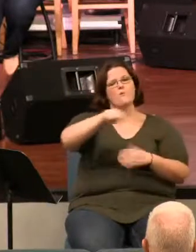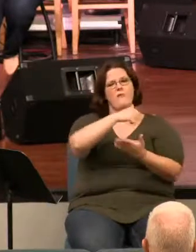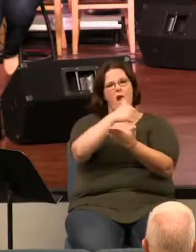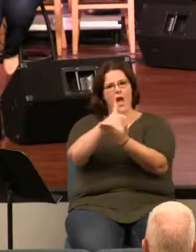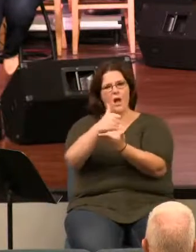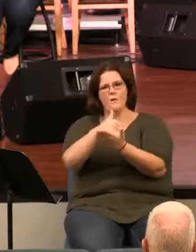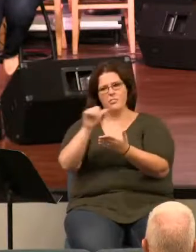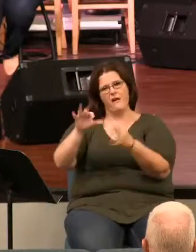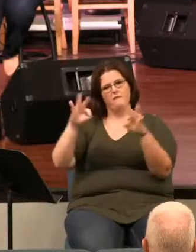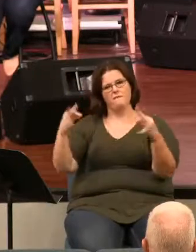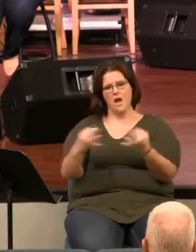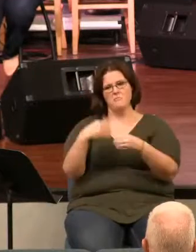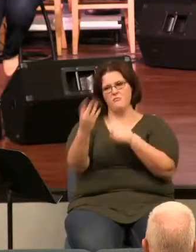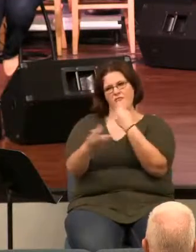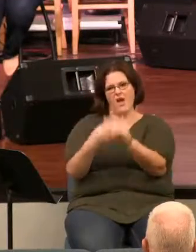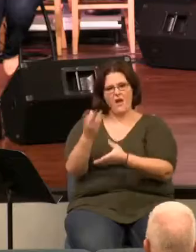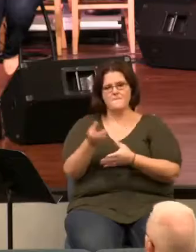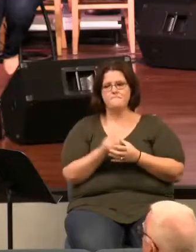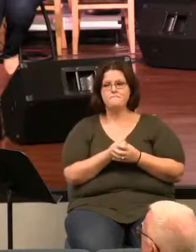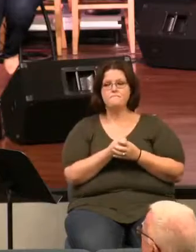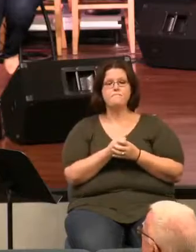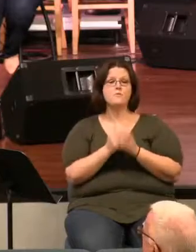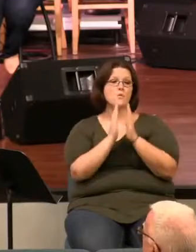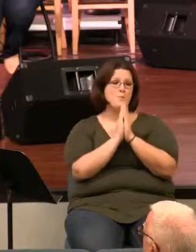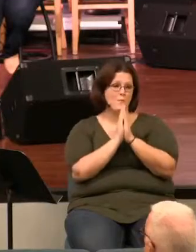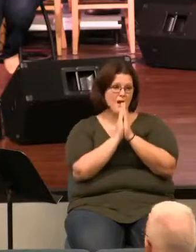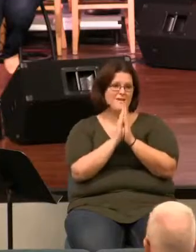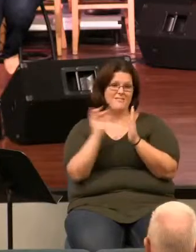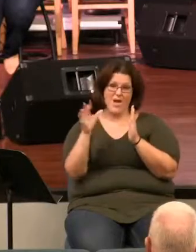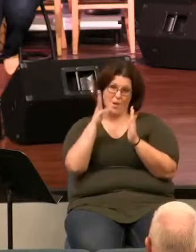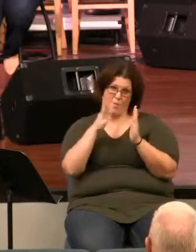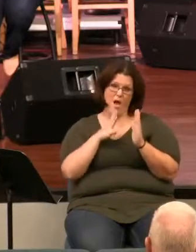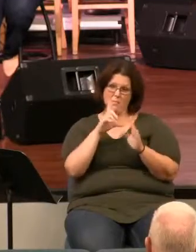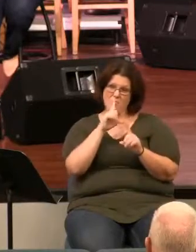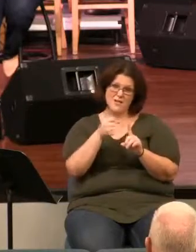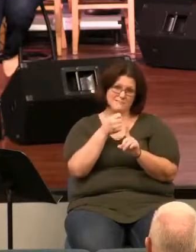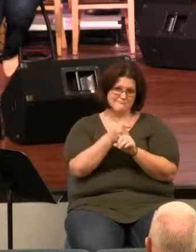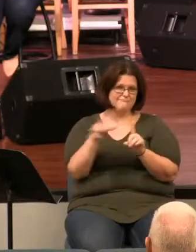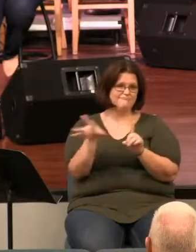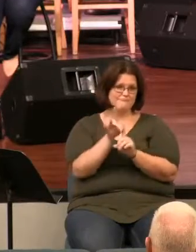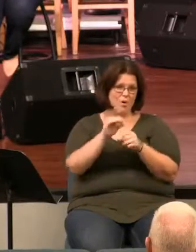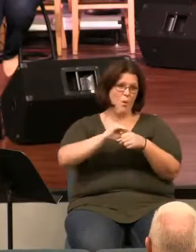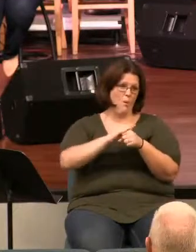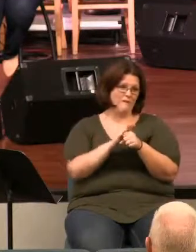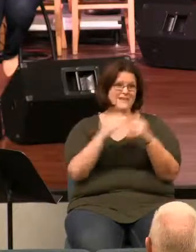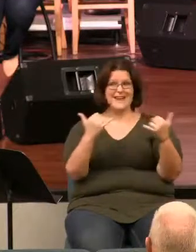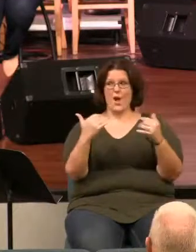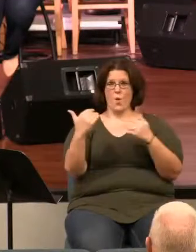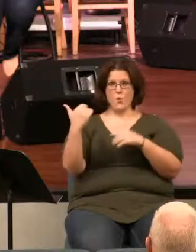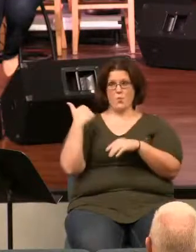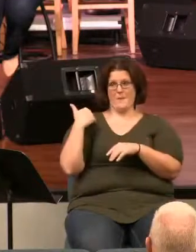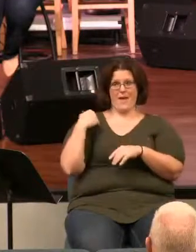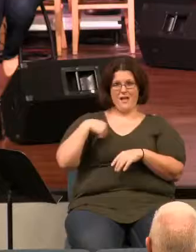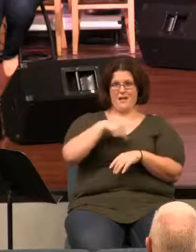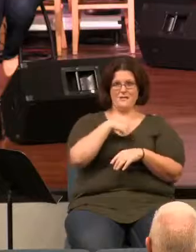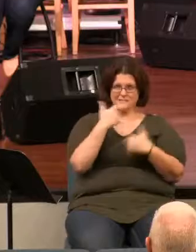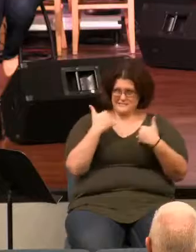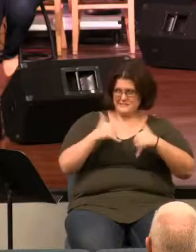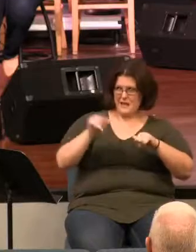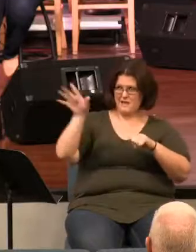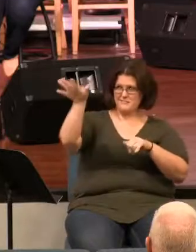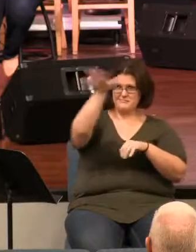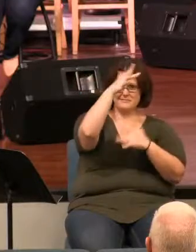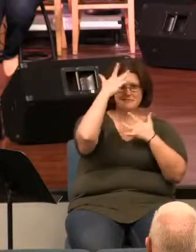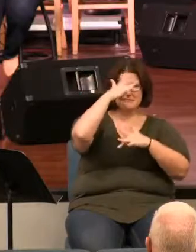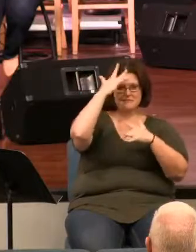Lord in prayer, just doing a funeral yesterday for someone who died of COVID reminds me we're still in a pandemic, dear ones, and there are people that are still ill, and I'm